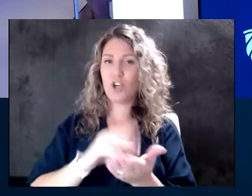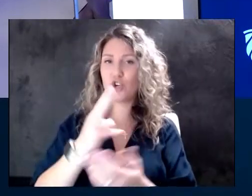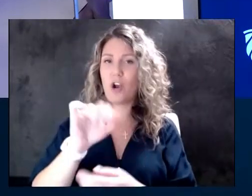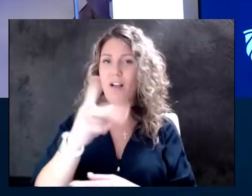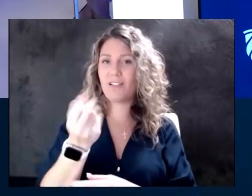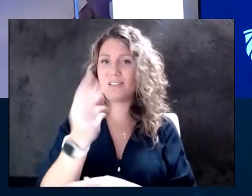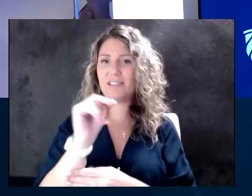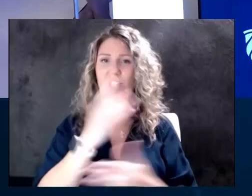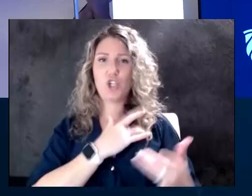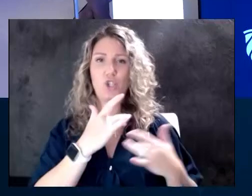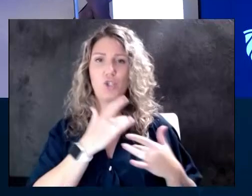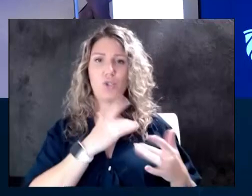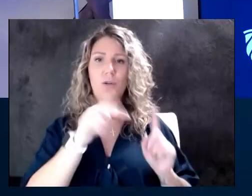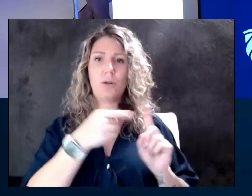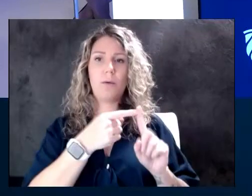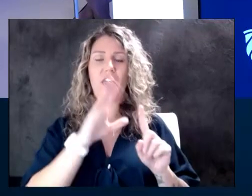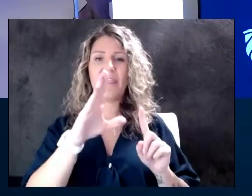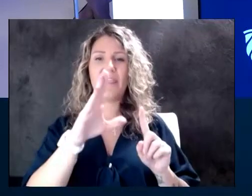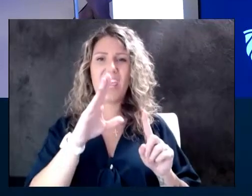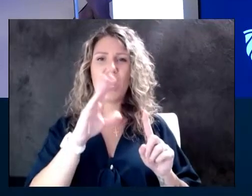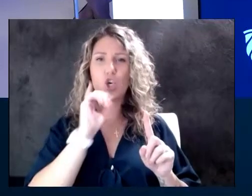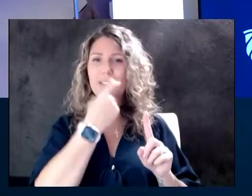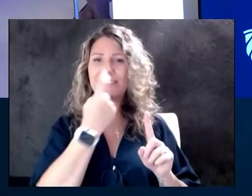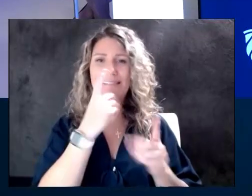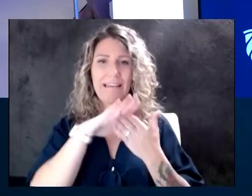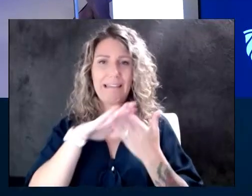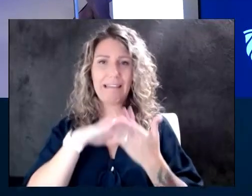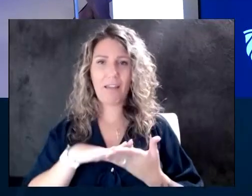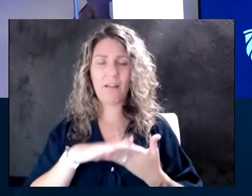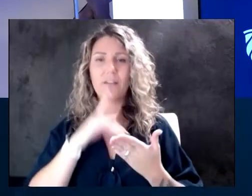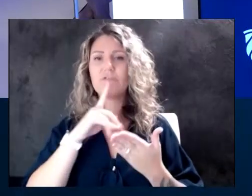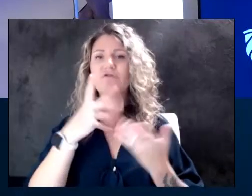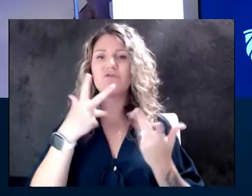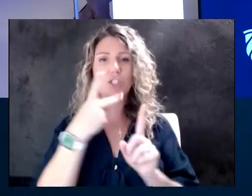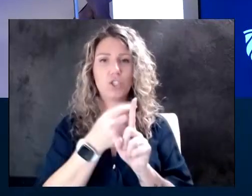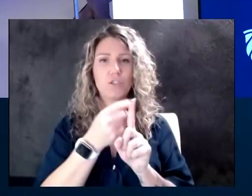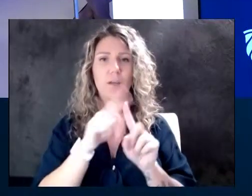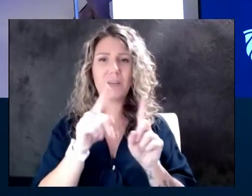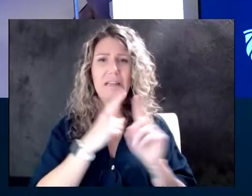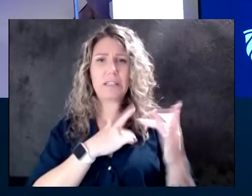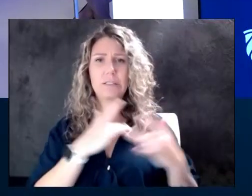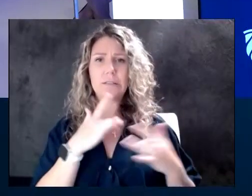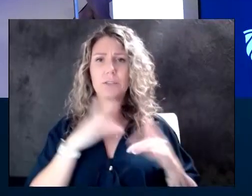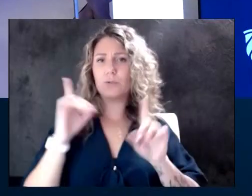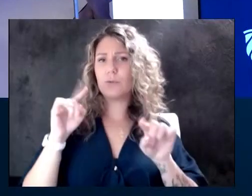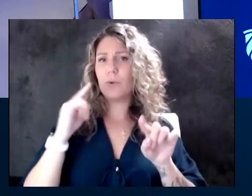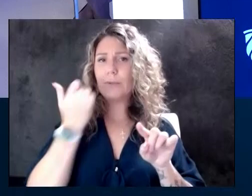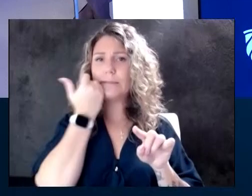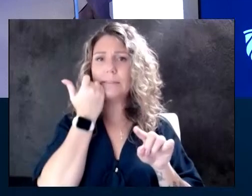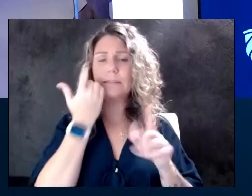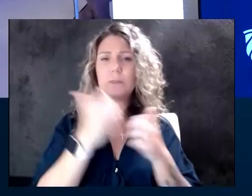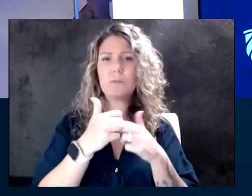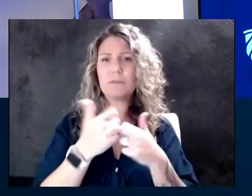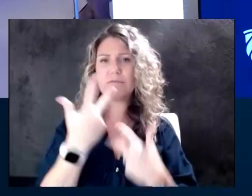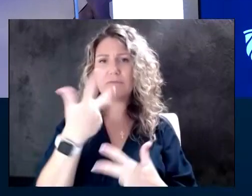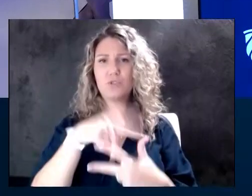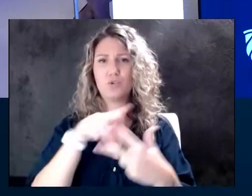going to get their teeth cleaned. Yeah. She said she's vaccinated but still concerned about going to the dentist with 3 patients in one room with only a